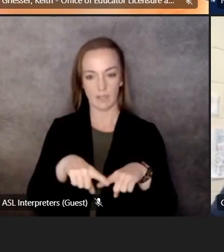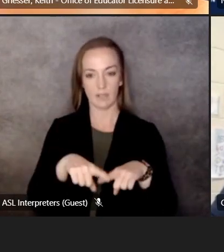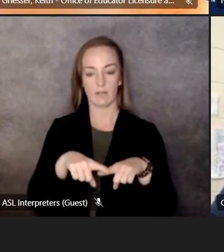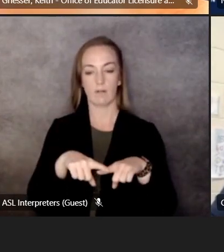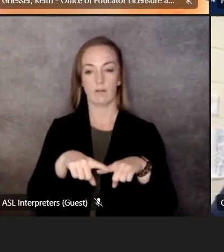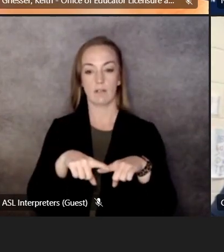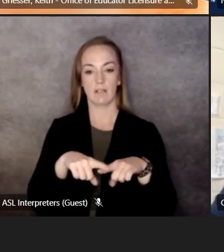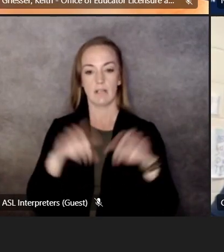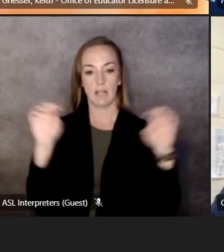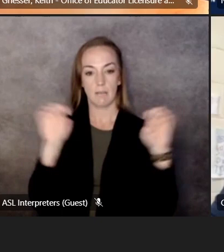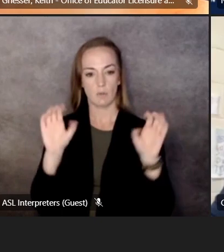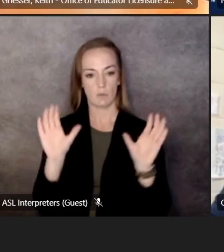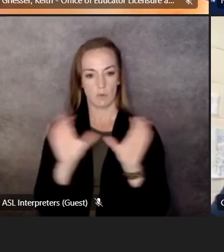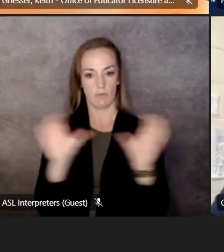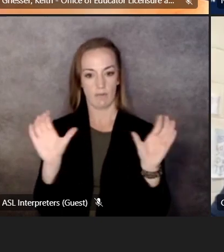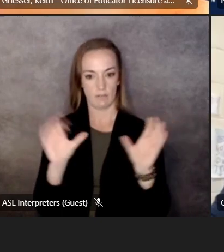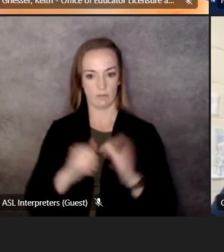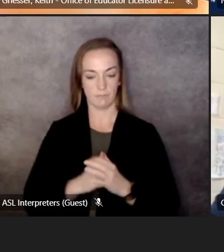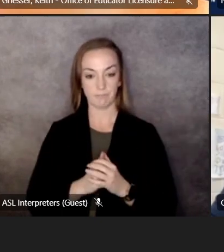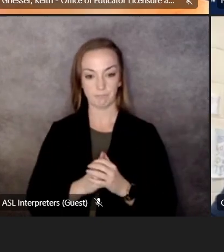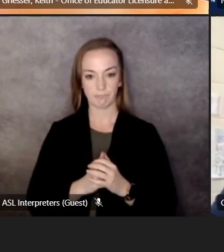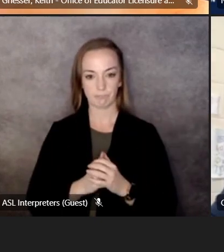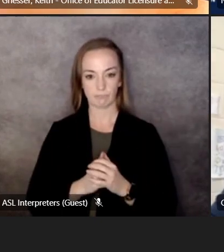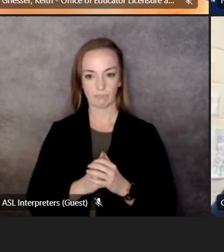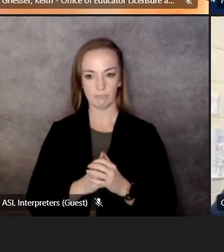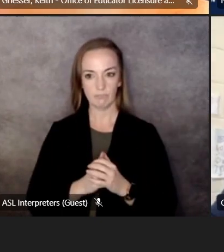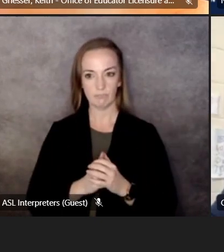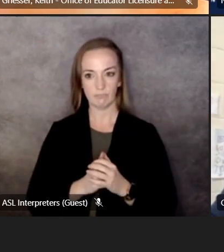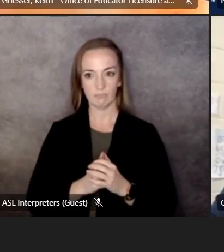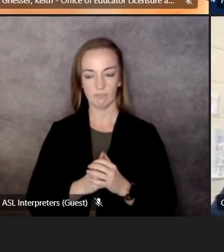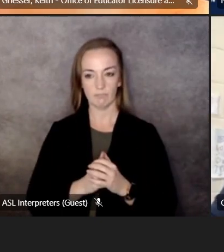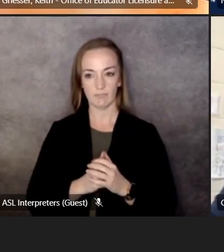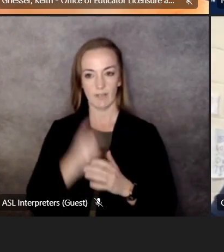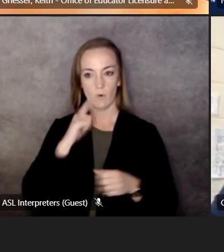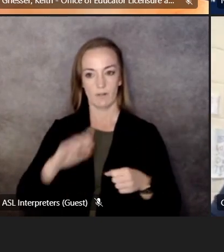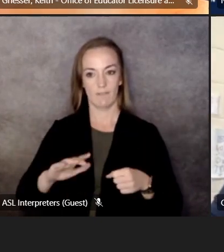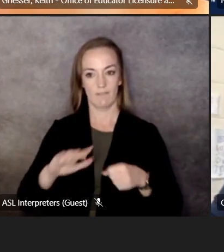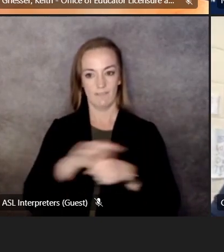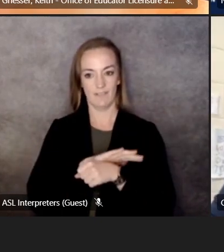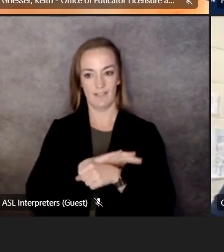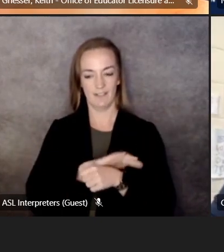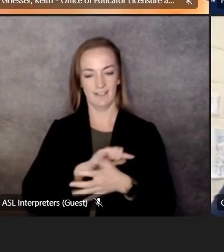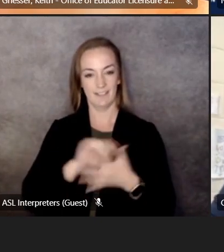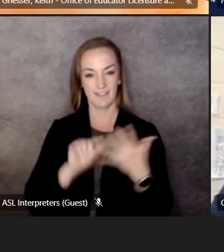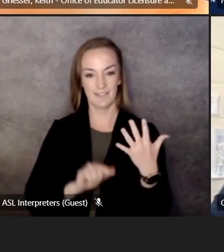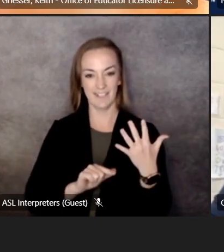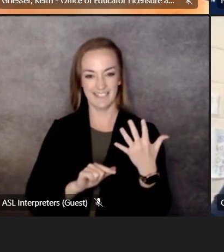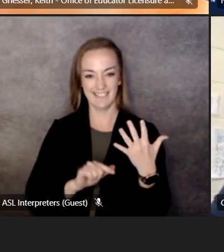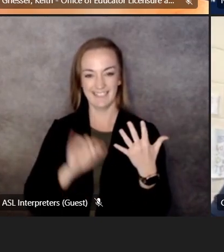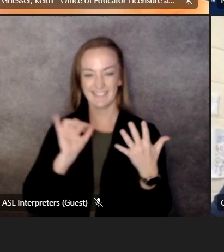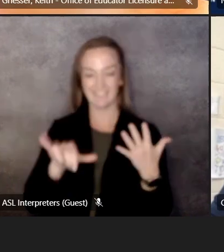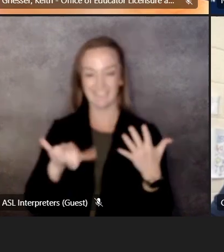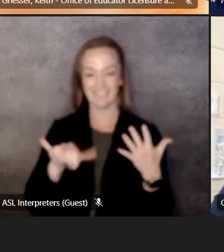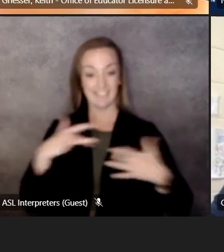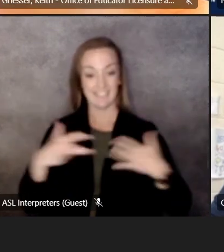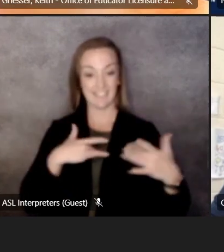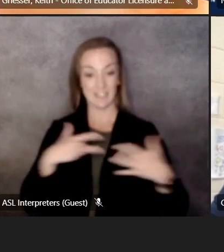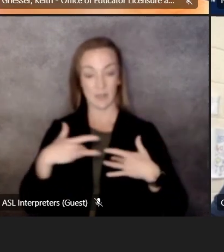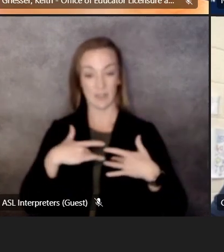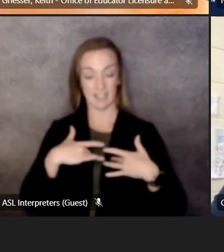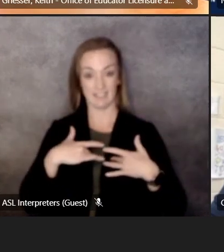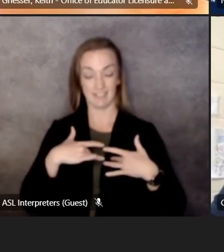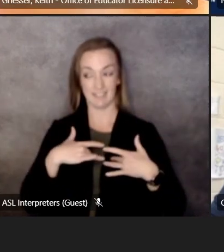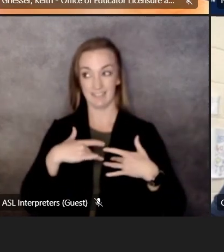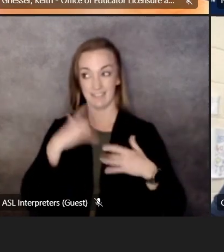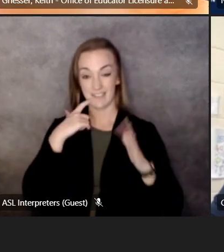emergency certifications as a way to solve that shortage. So those are concerning trends. So we've